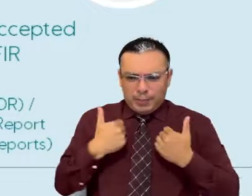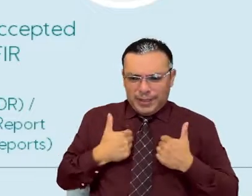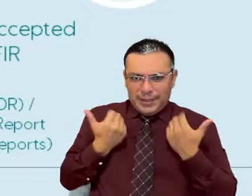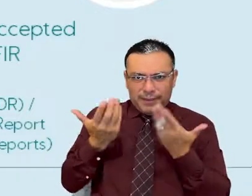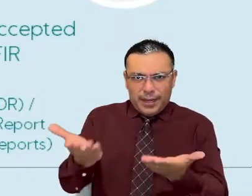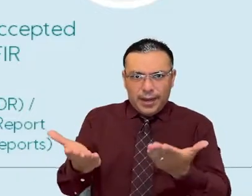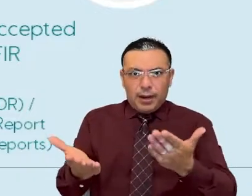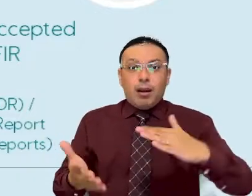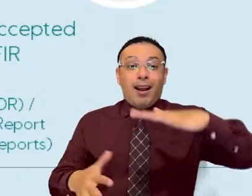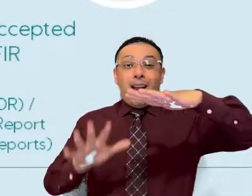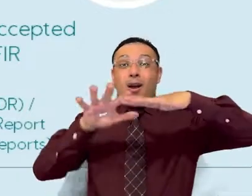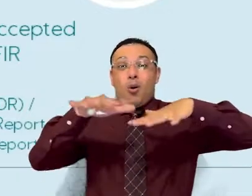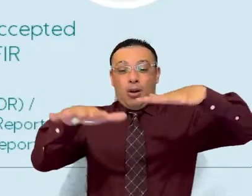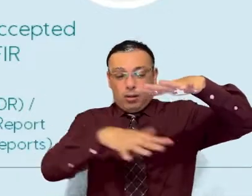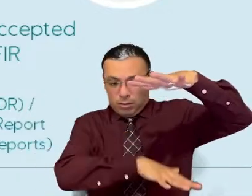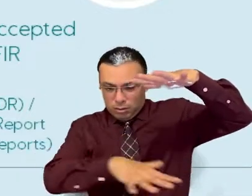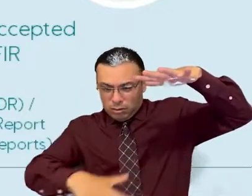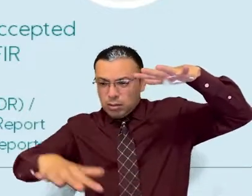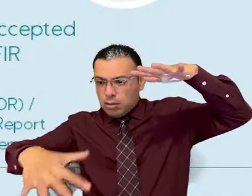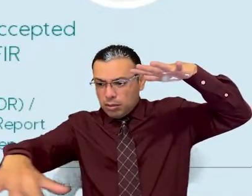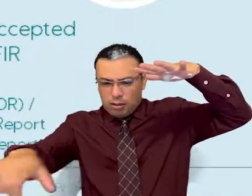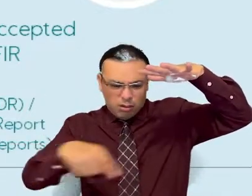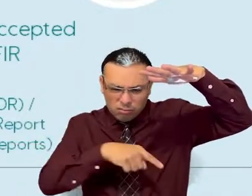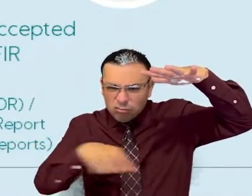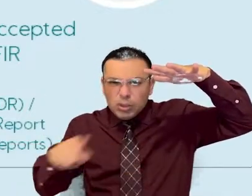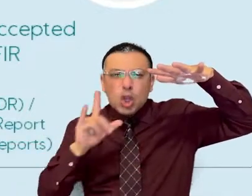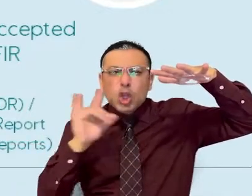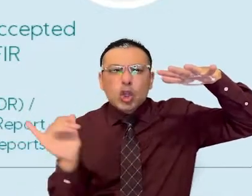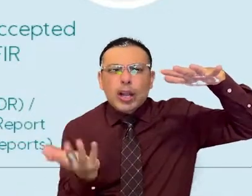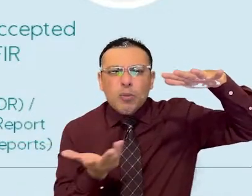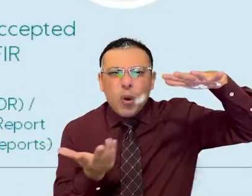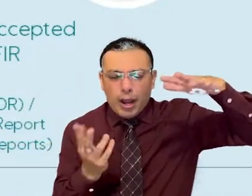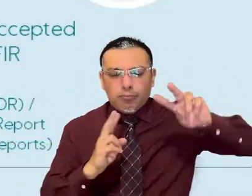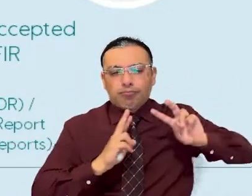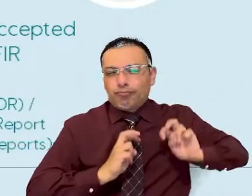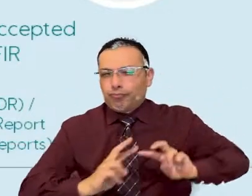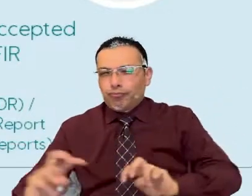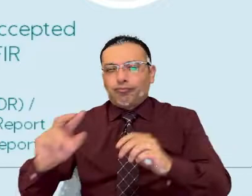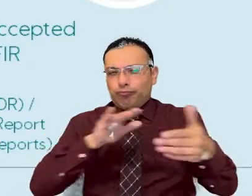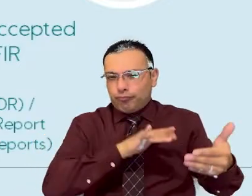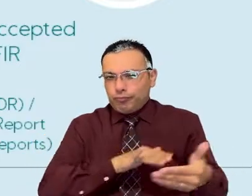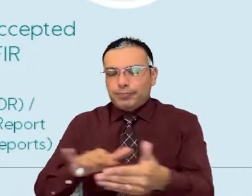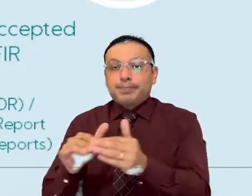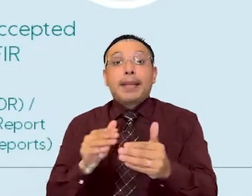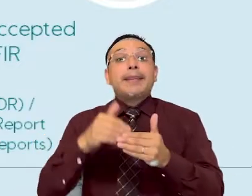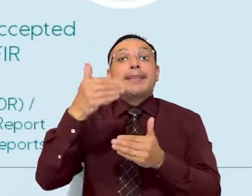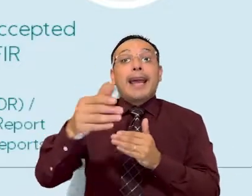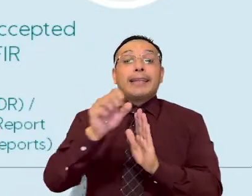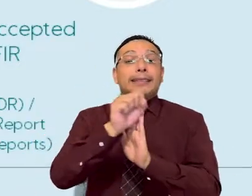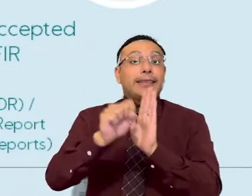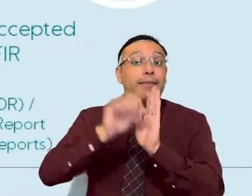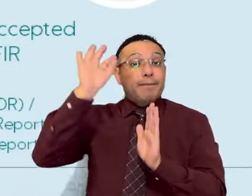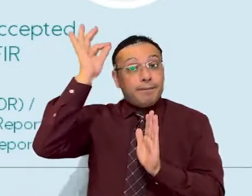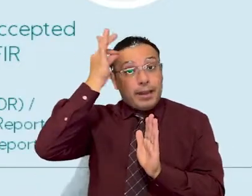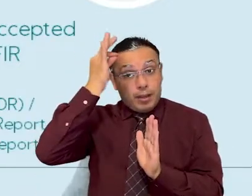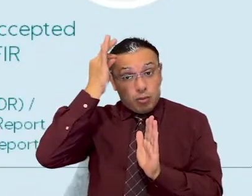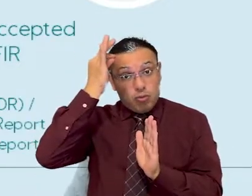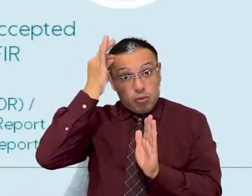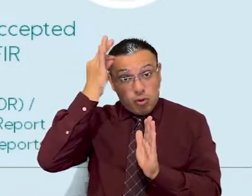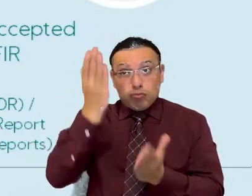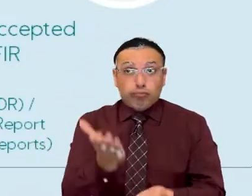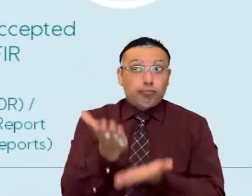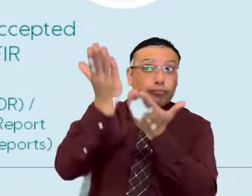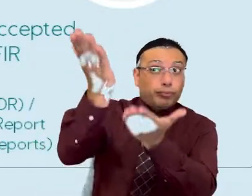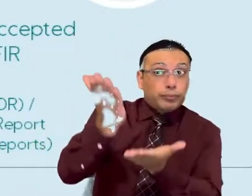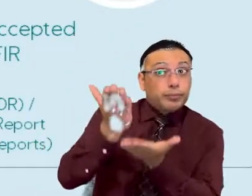on the site within the cable route, and so on. Next will be important filings at the state and federal level. And